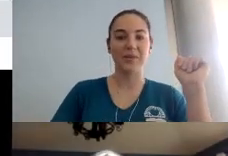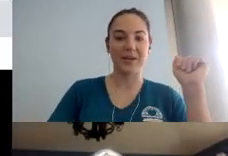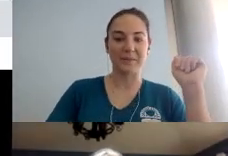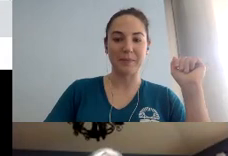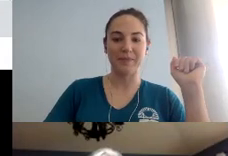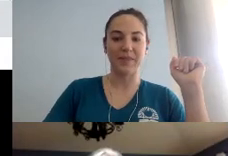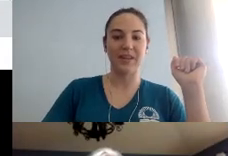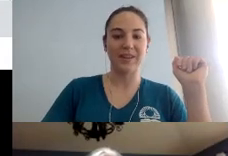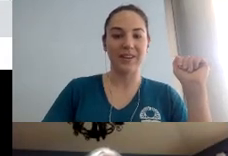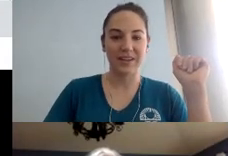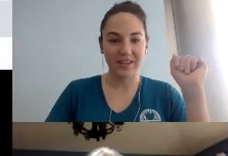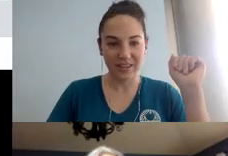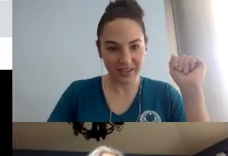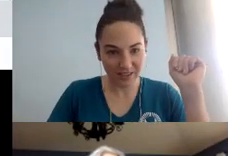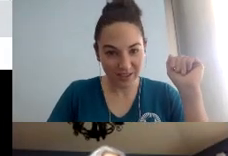Yeah. Okay.